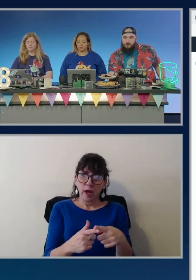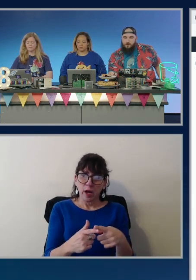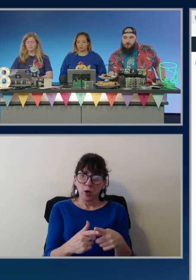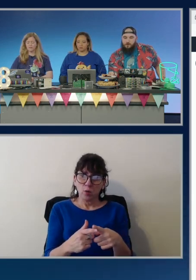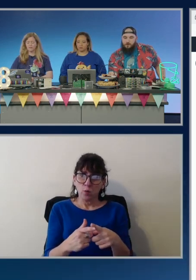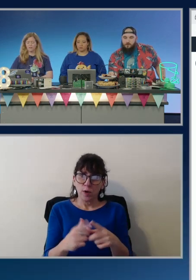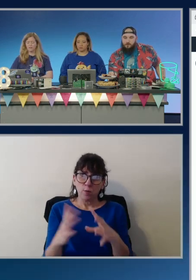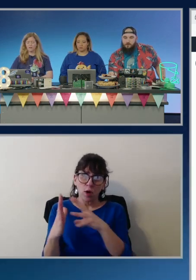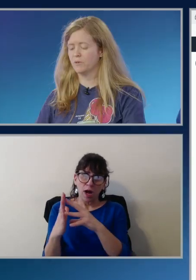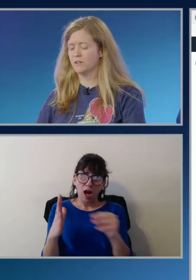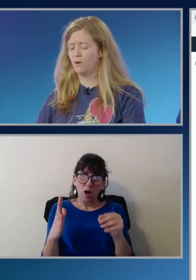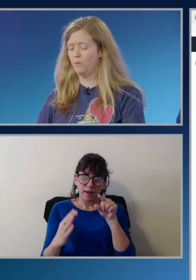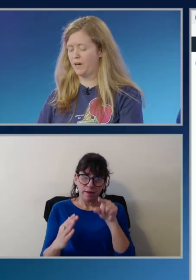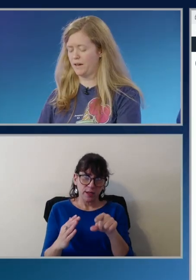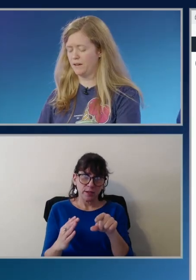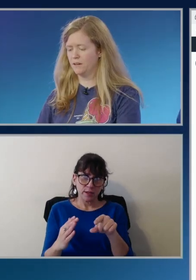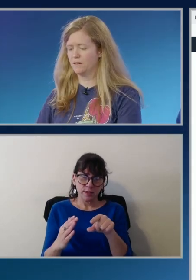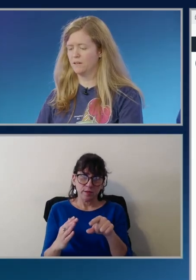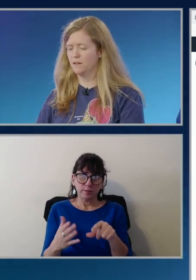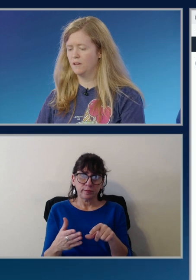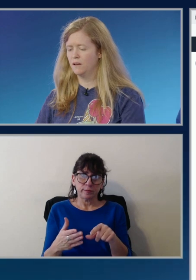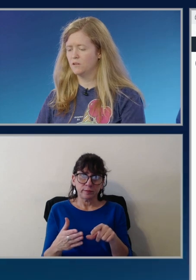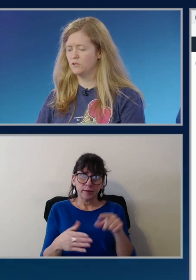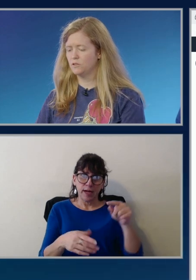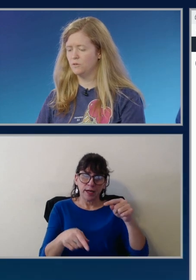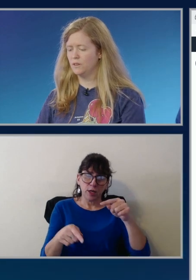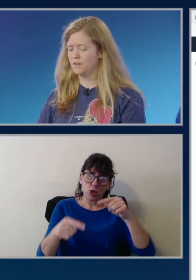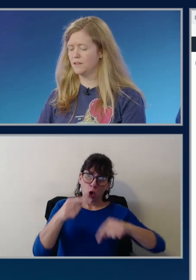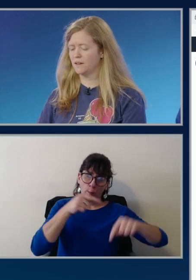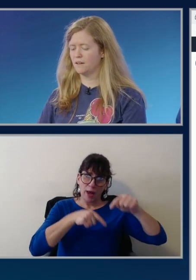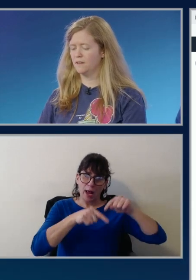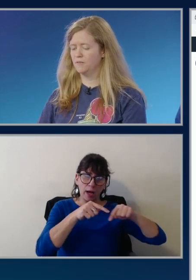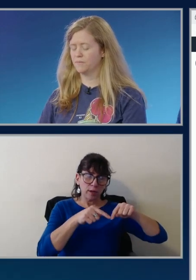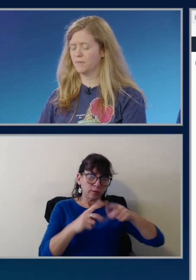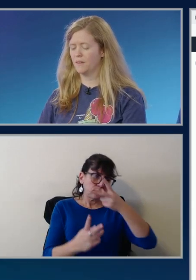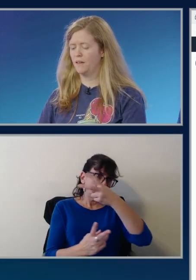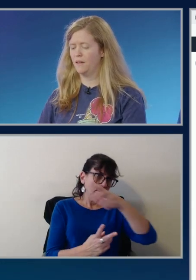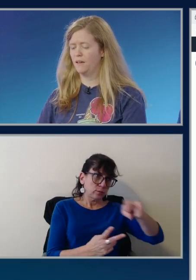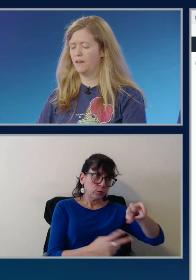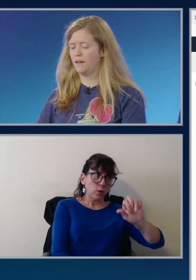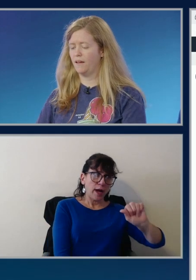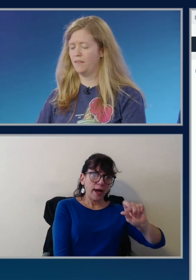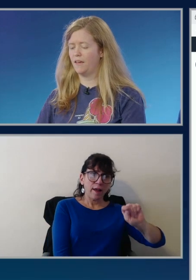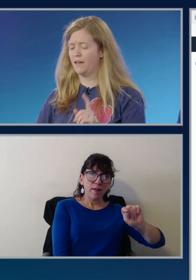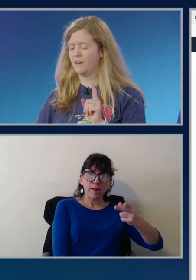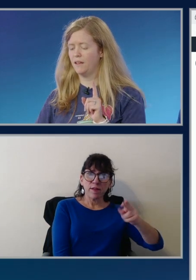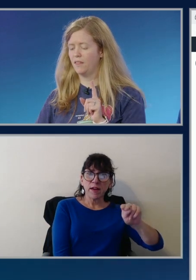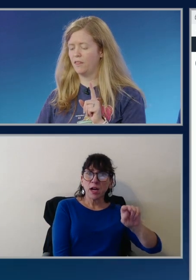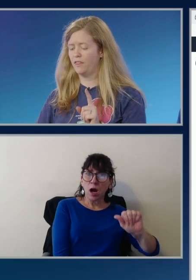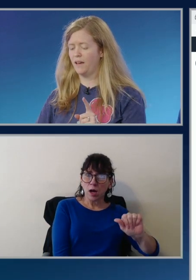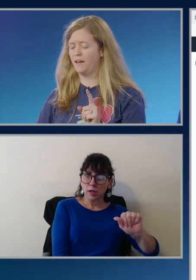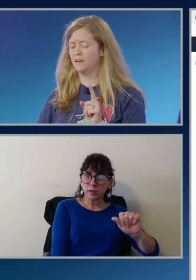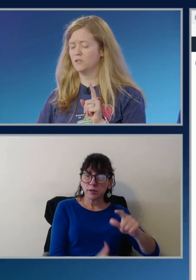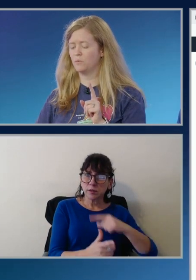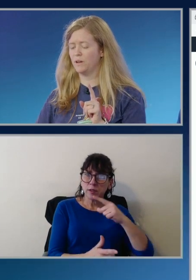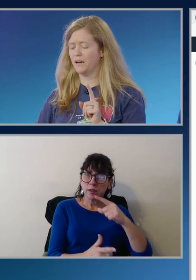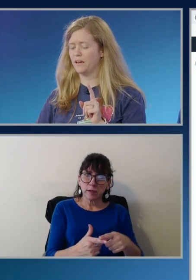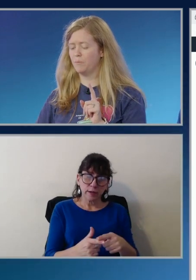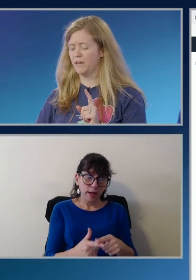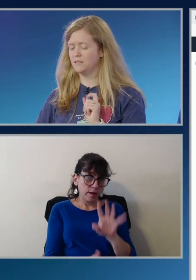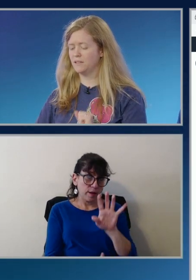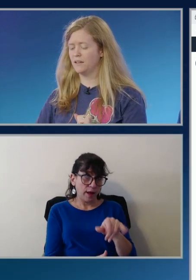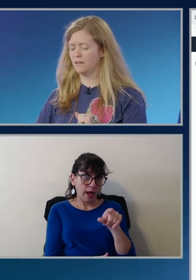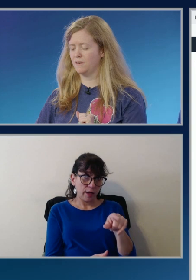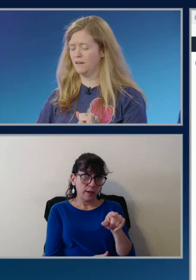this. And we're going to go back to Athena. And then that is what